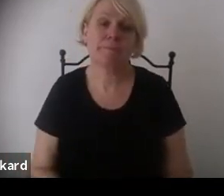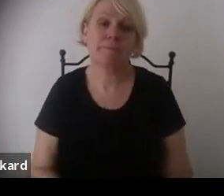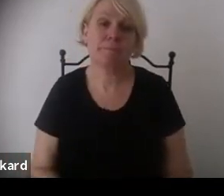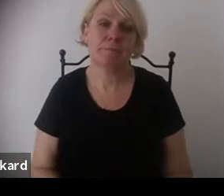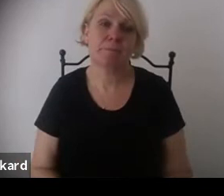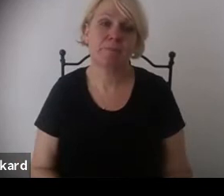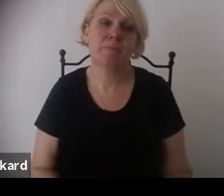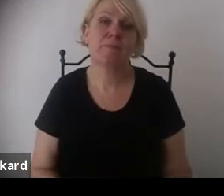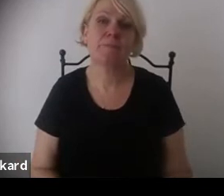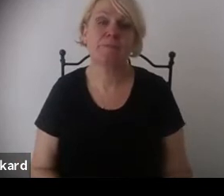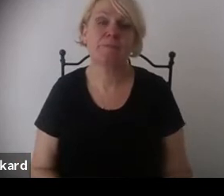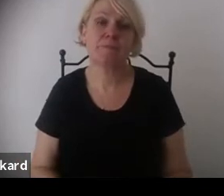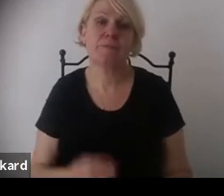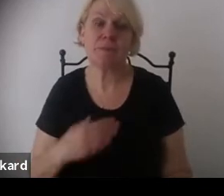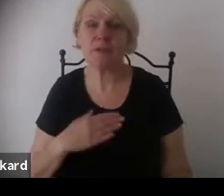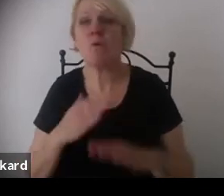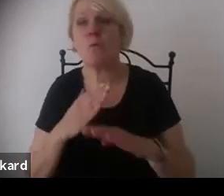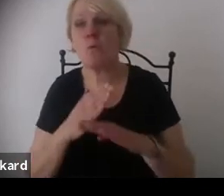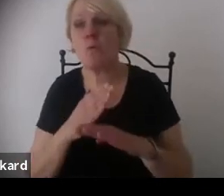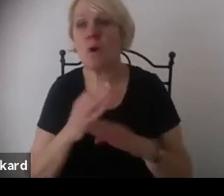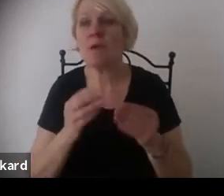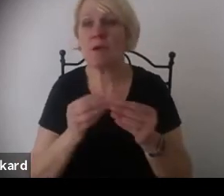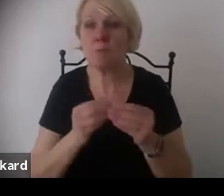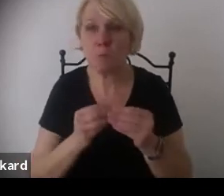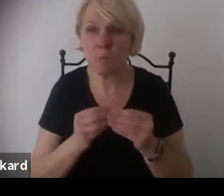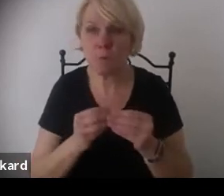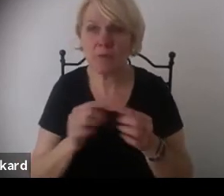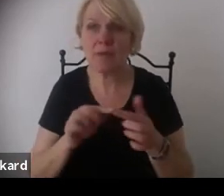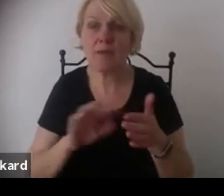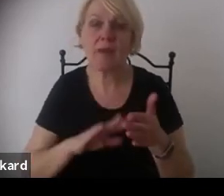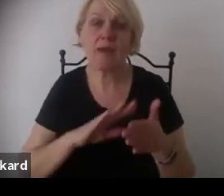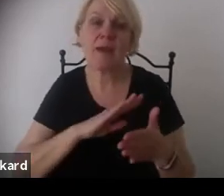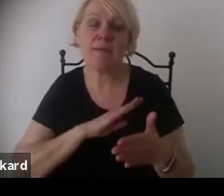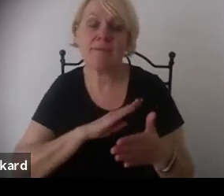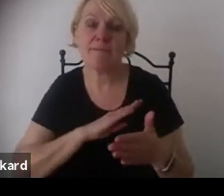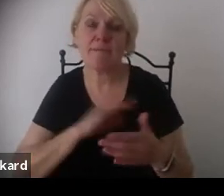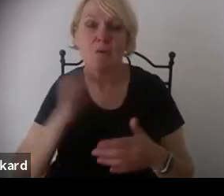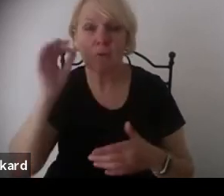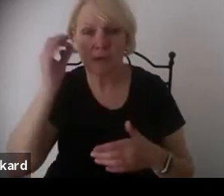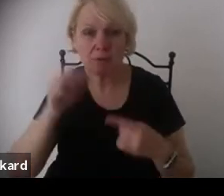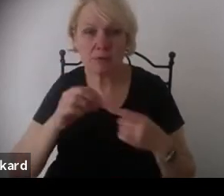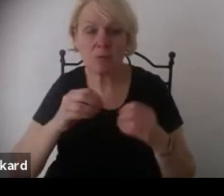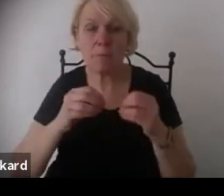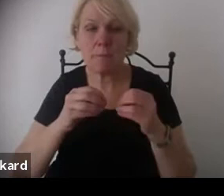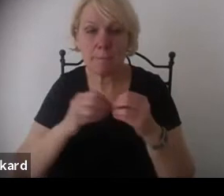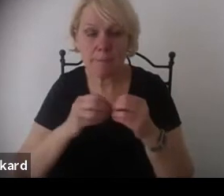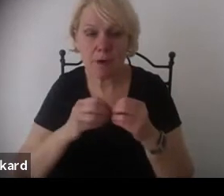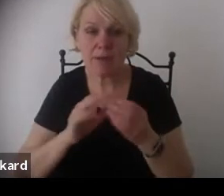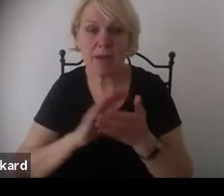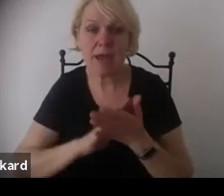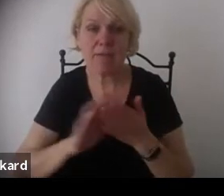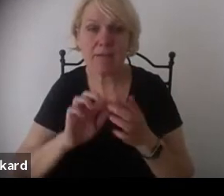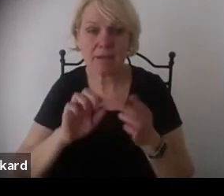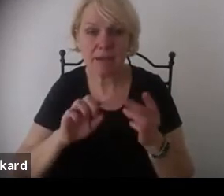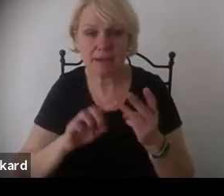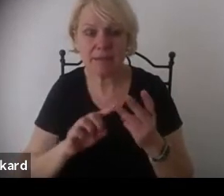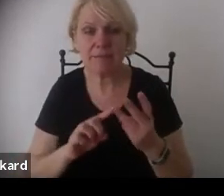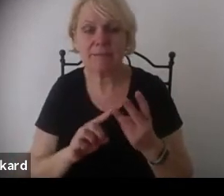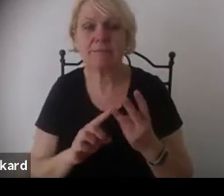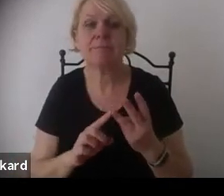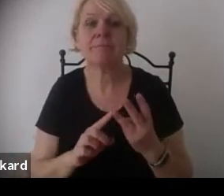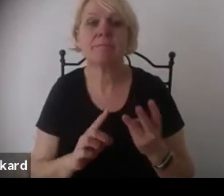with Enfield Council and indeed with Barnet and Haringey councils as well. That there is a series of